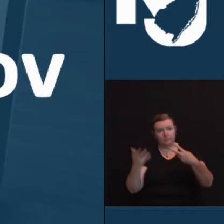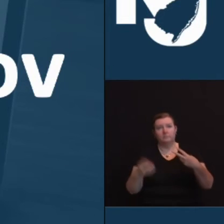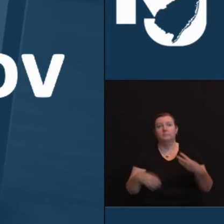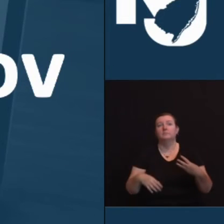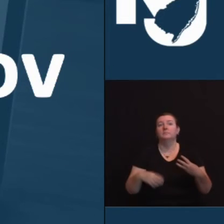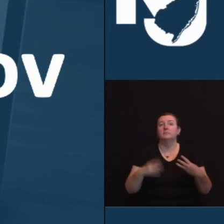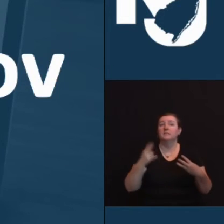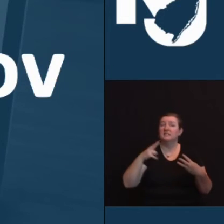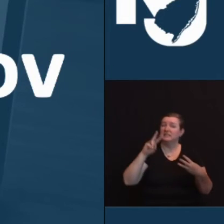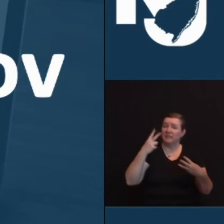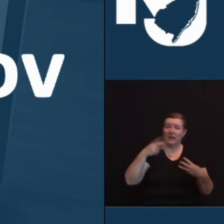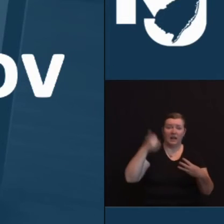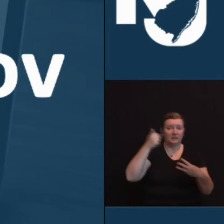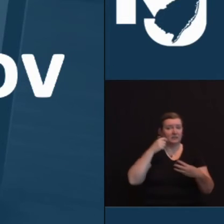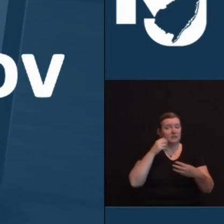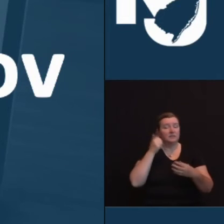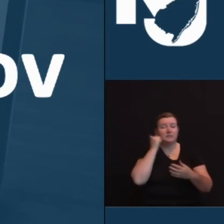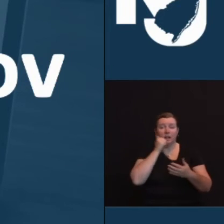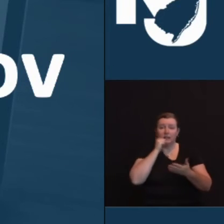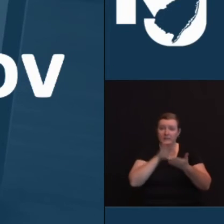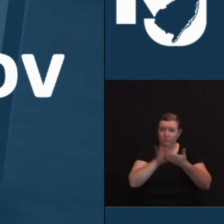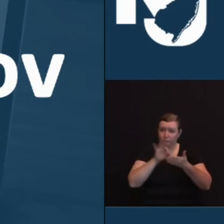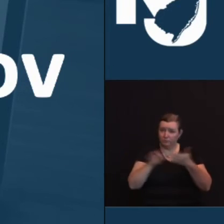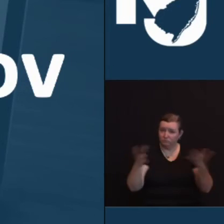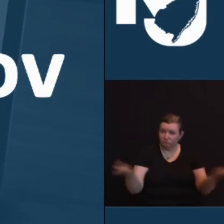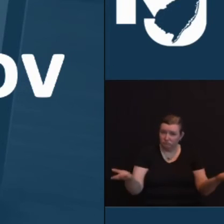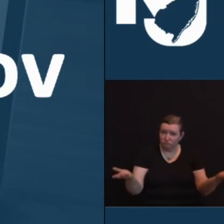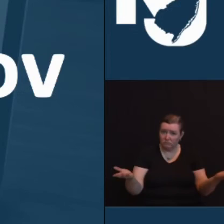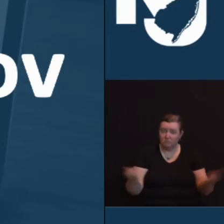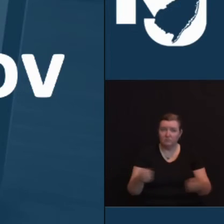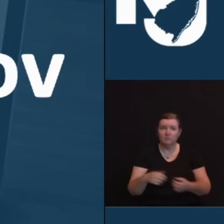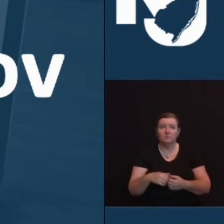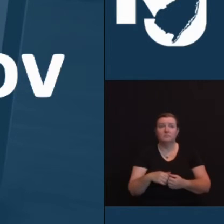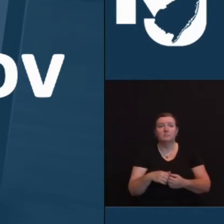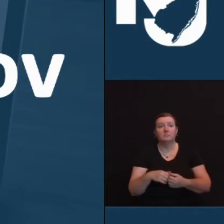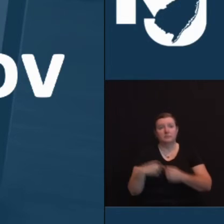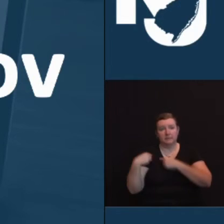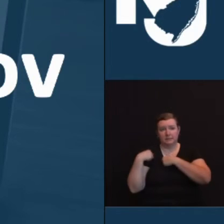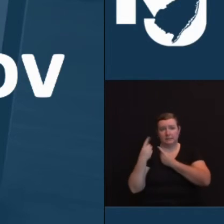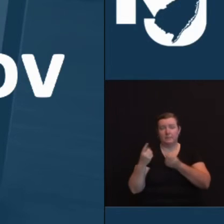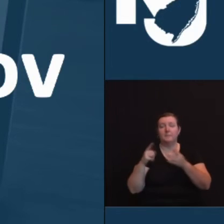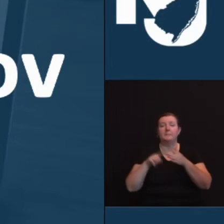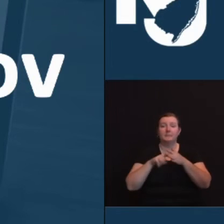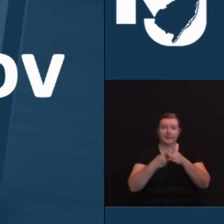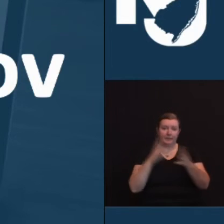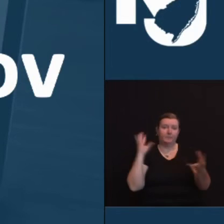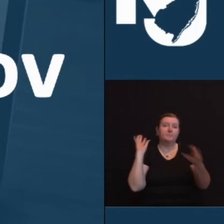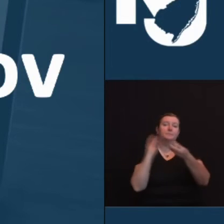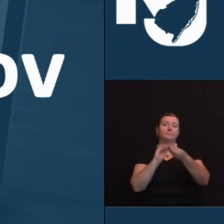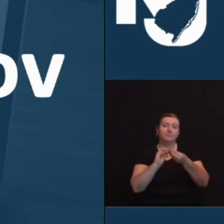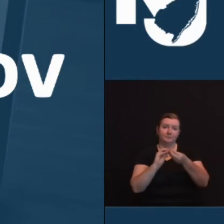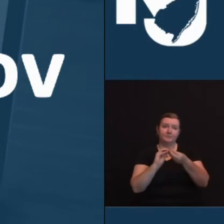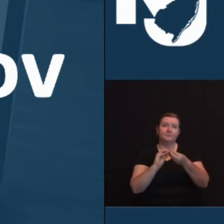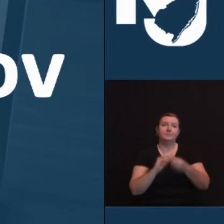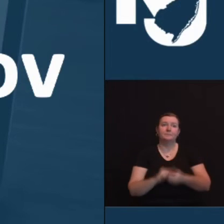second wave, but since we recorded on our first confirmed case on March 4th. That was, by the